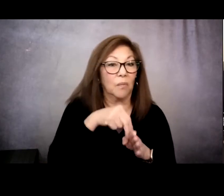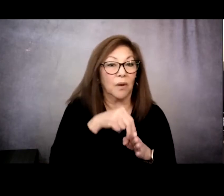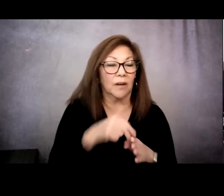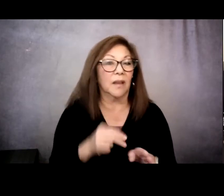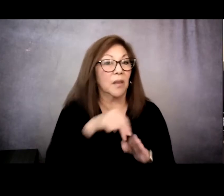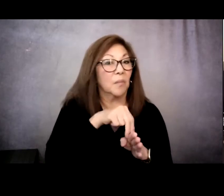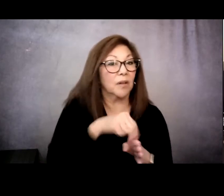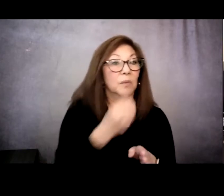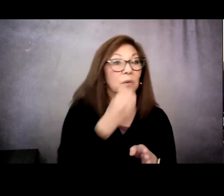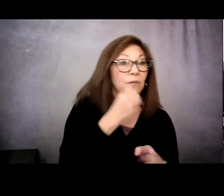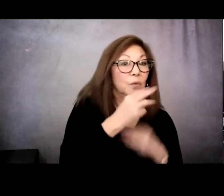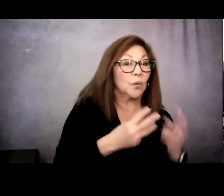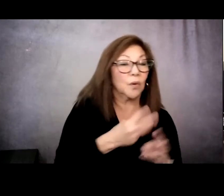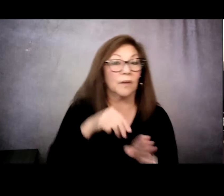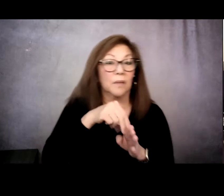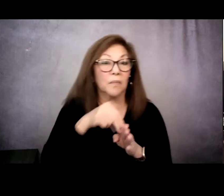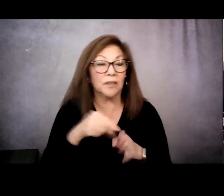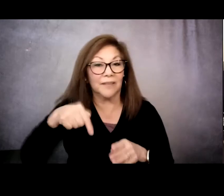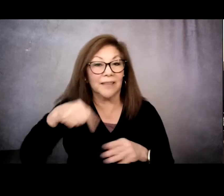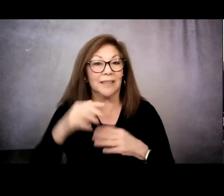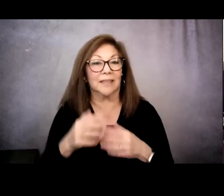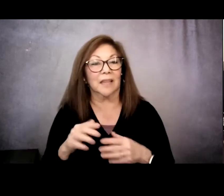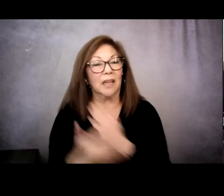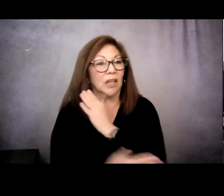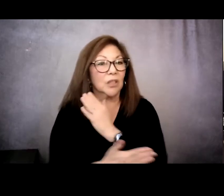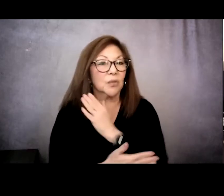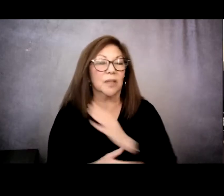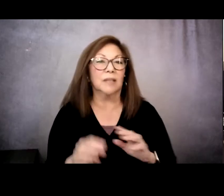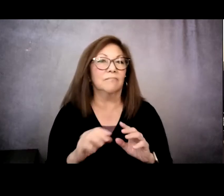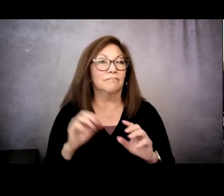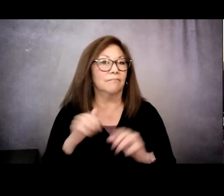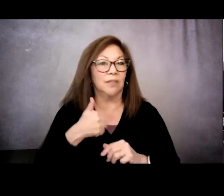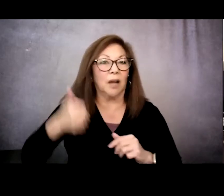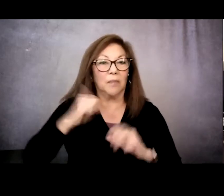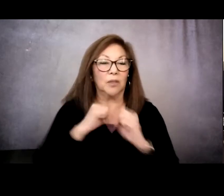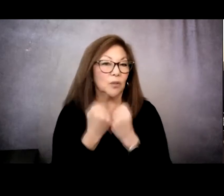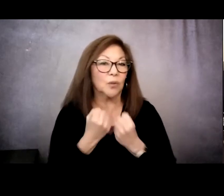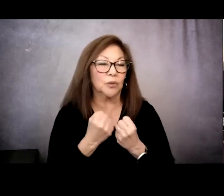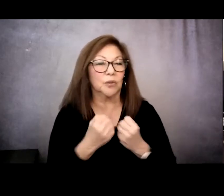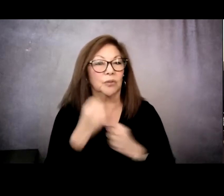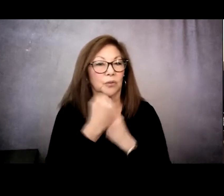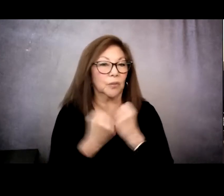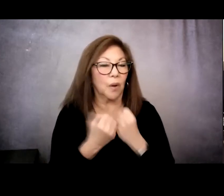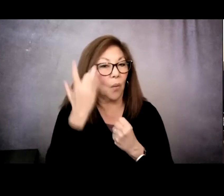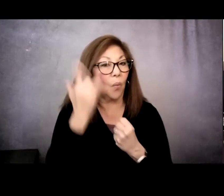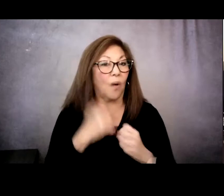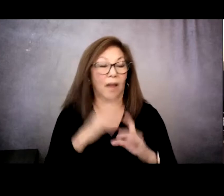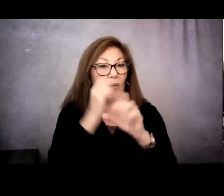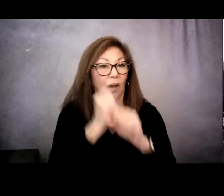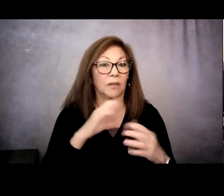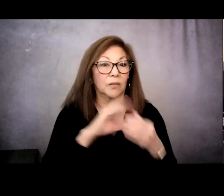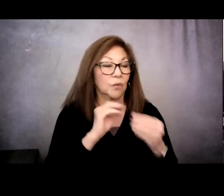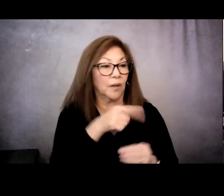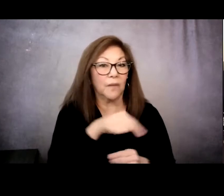of the food world, the margins of this country's dominant social structures. Maybe the answer to why I gravitate towards the stories of these